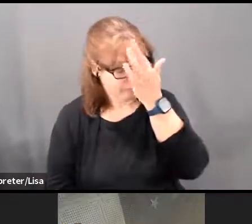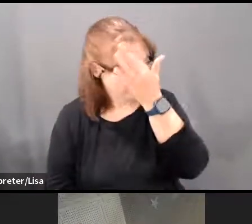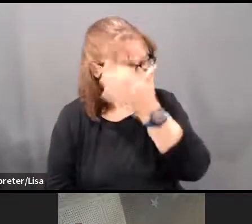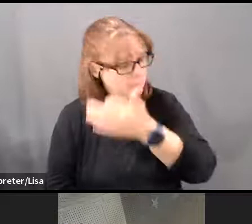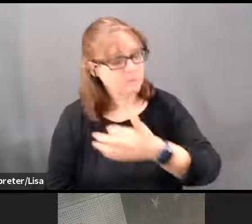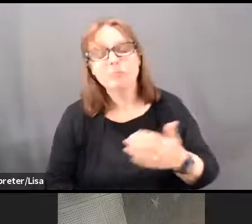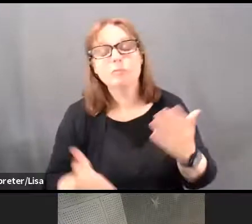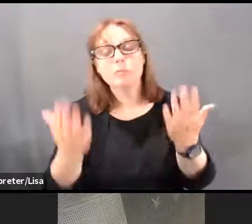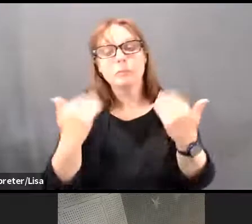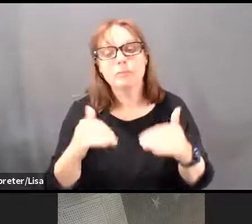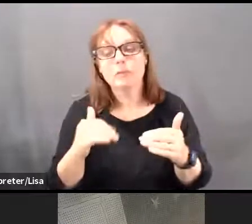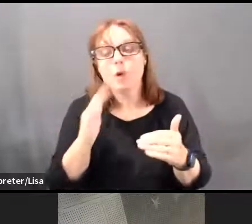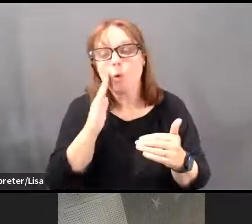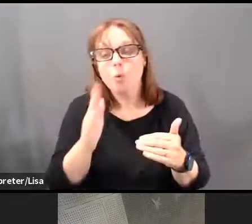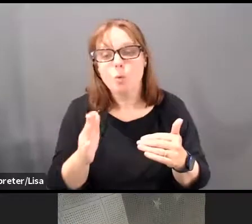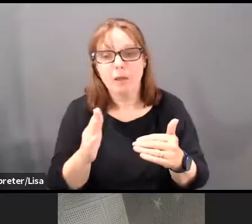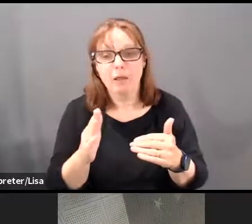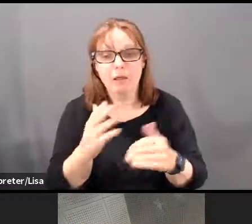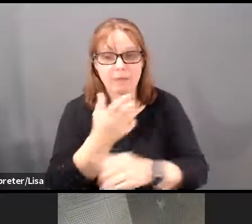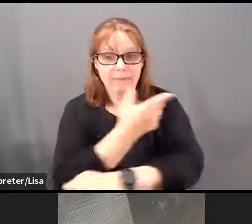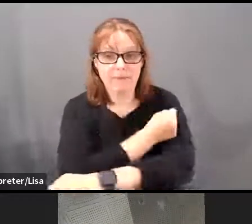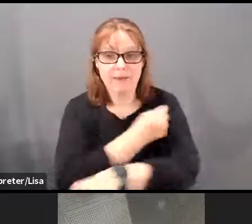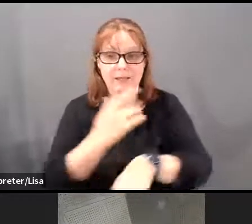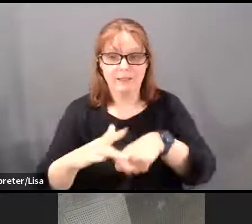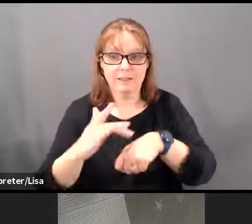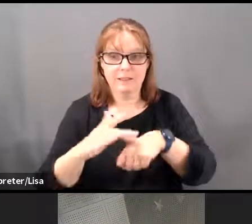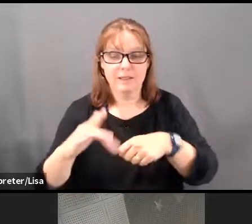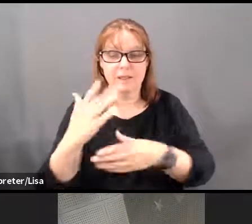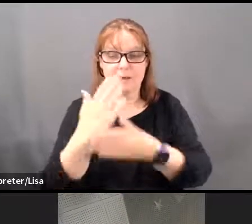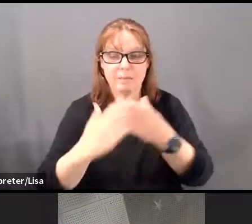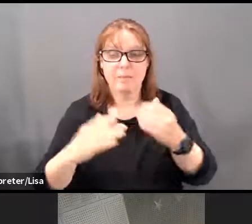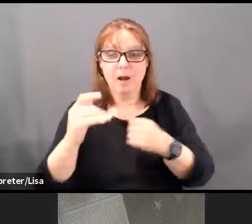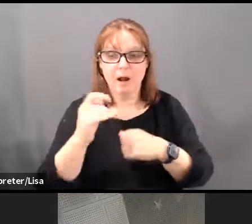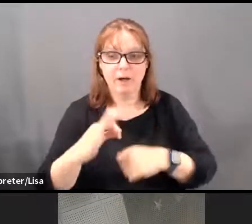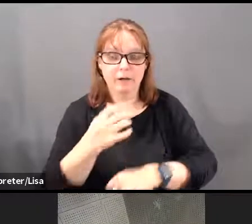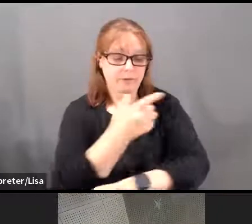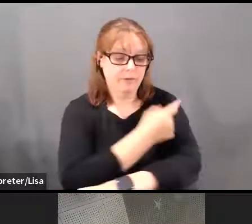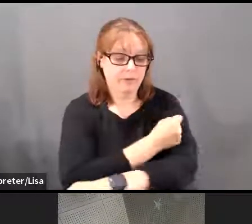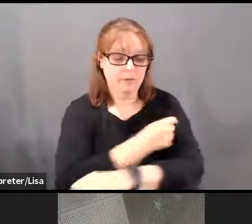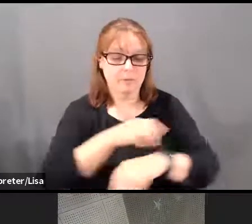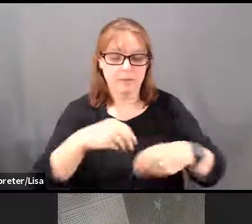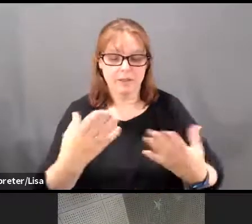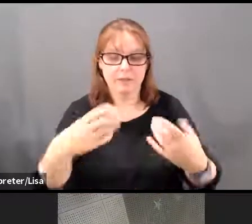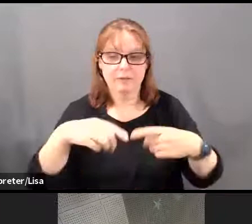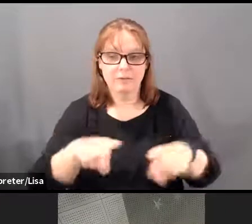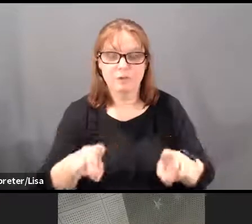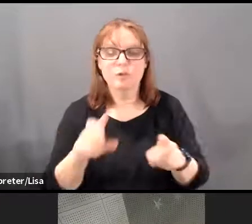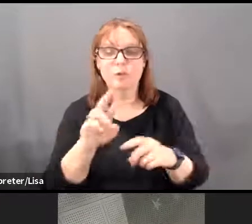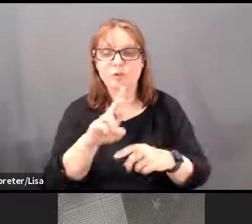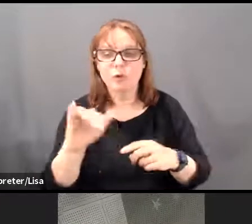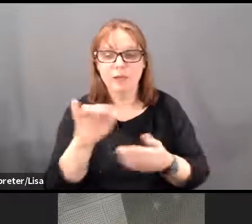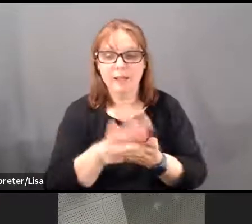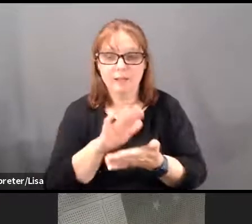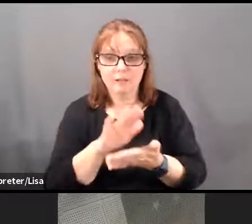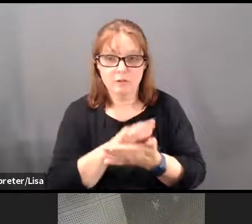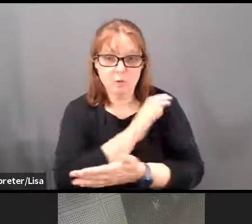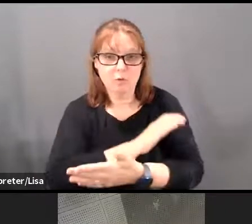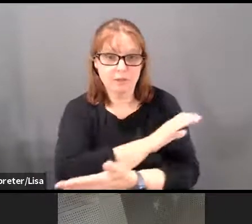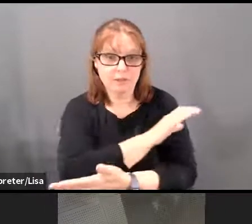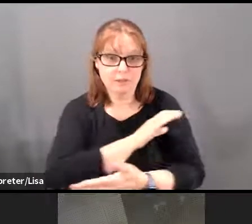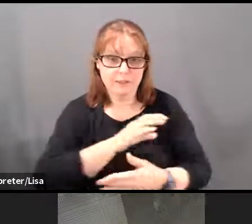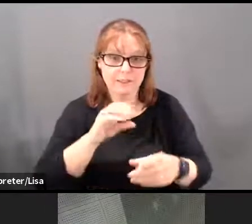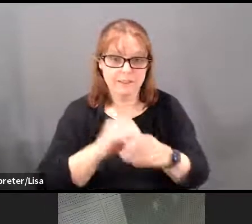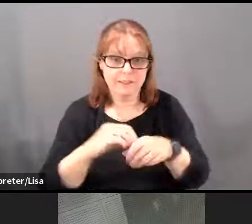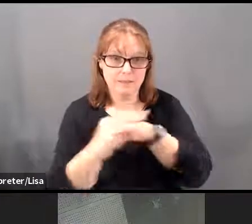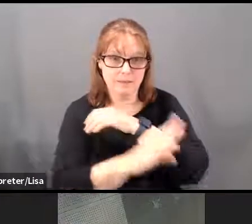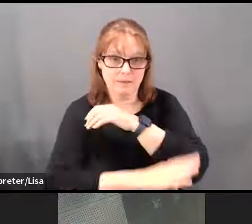vaccines be available as part of the immunizations given during the Rhode Island school clinics that are held in the fall?